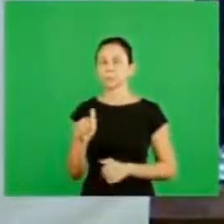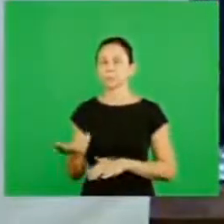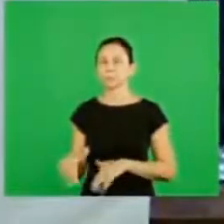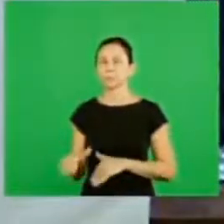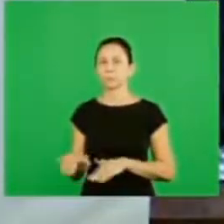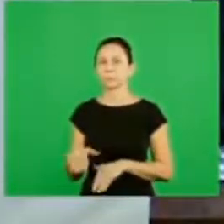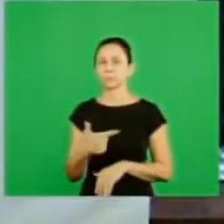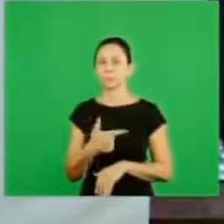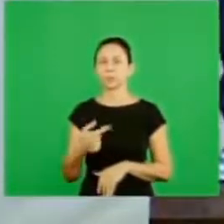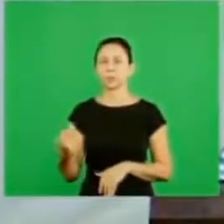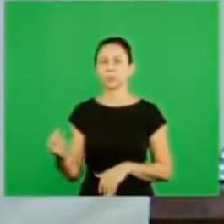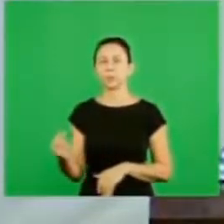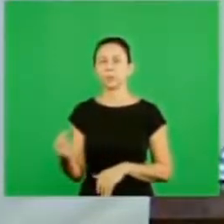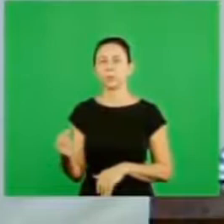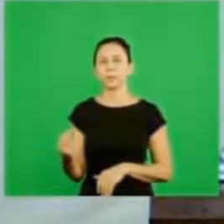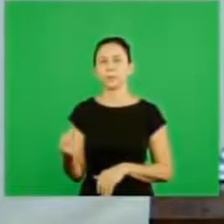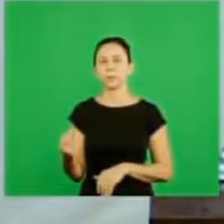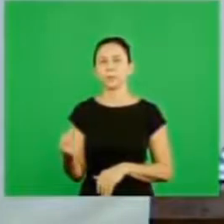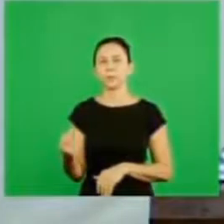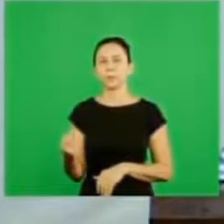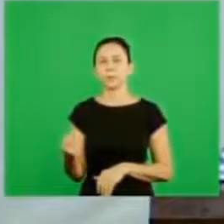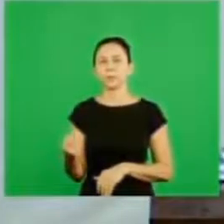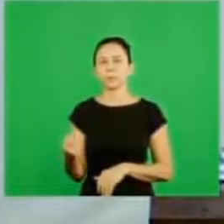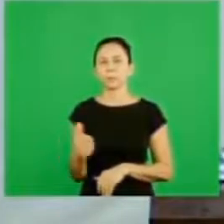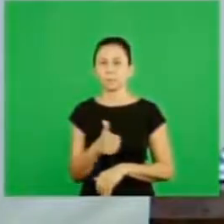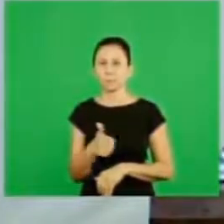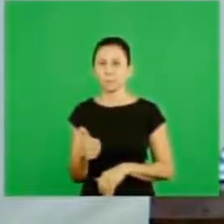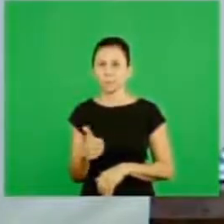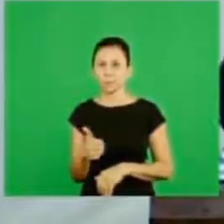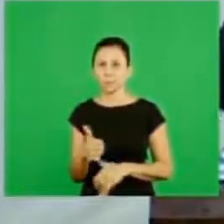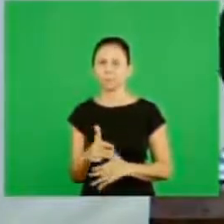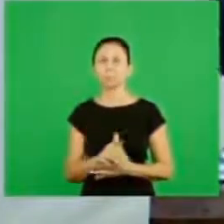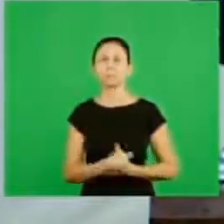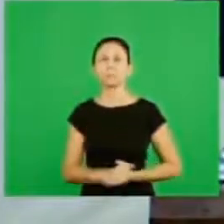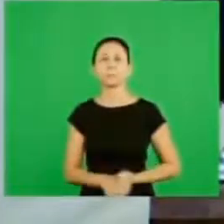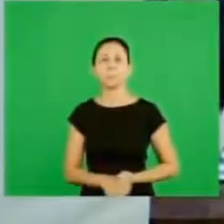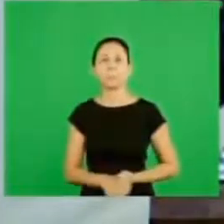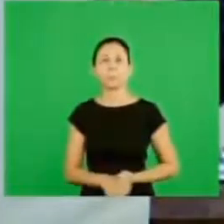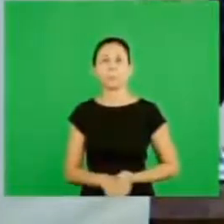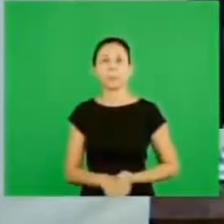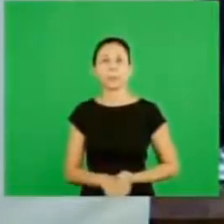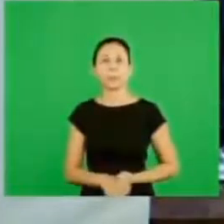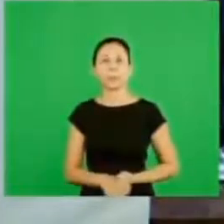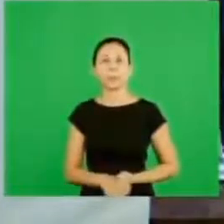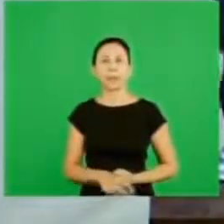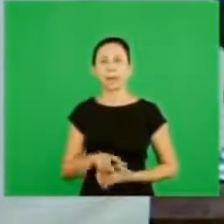see, look at the result of this. 9/11 was this prophecy.